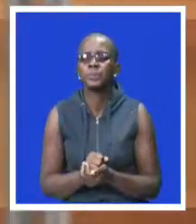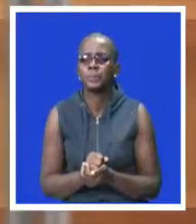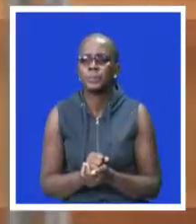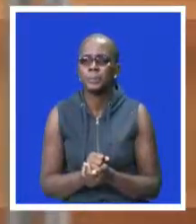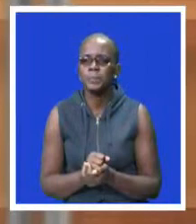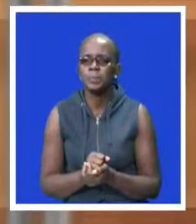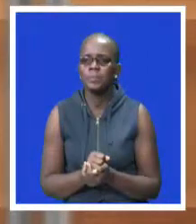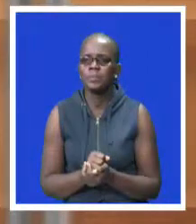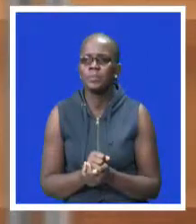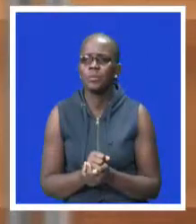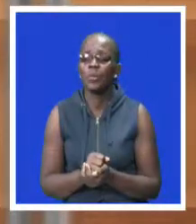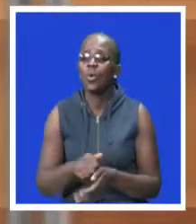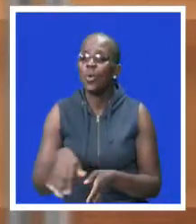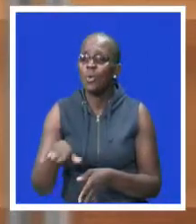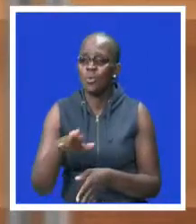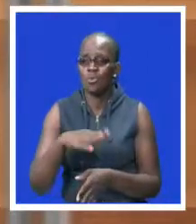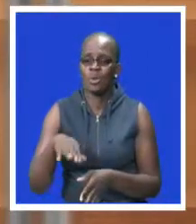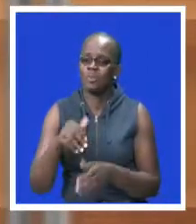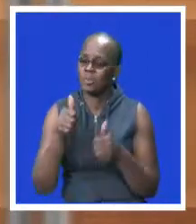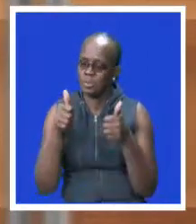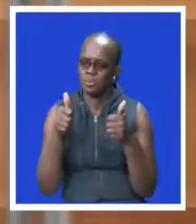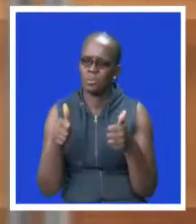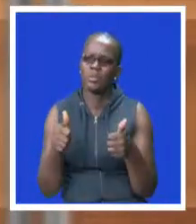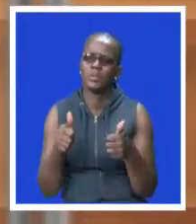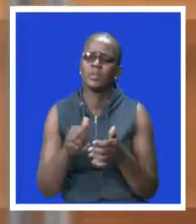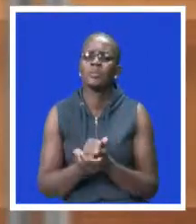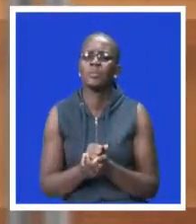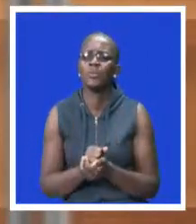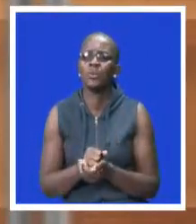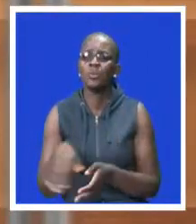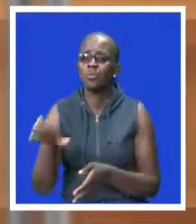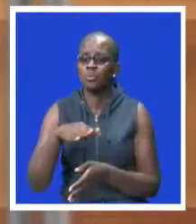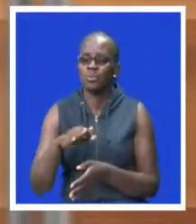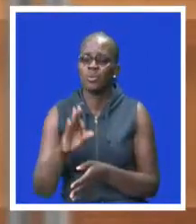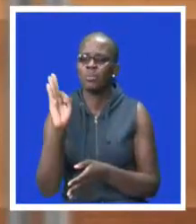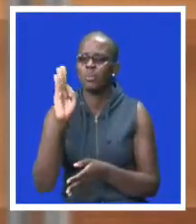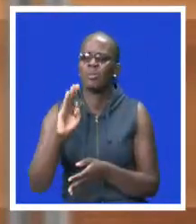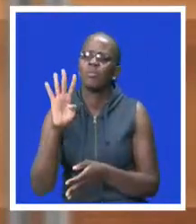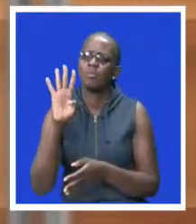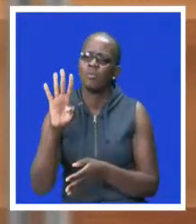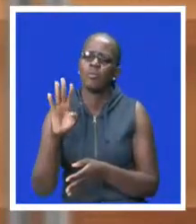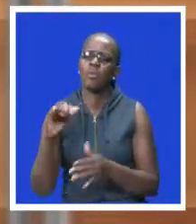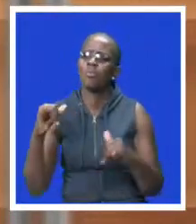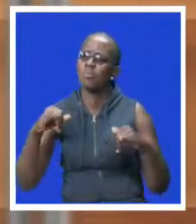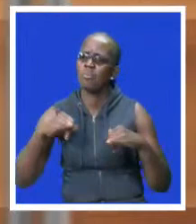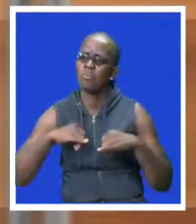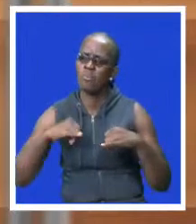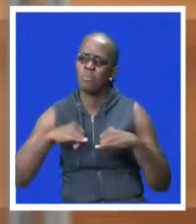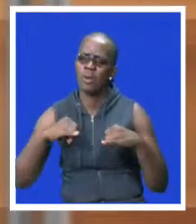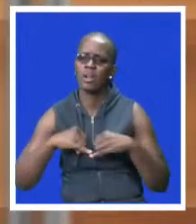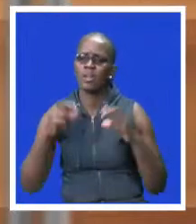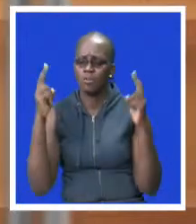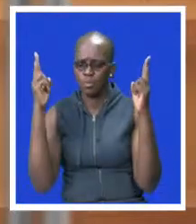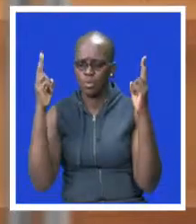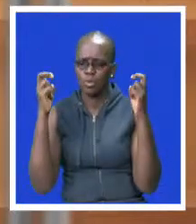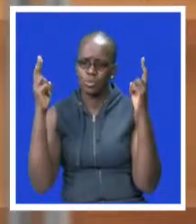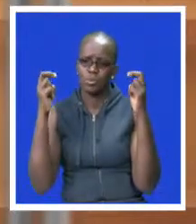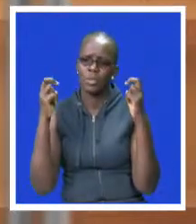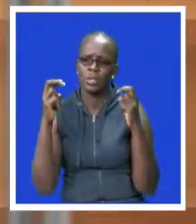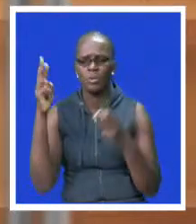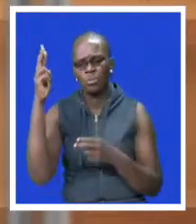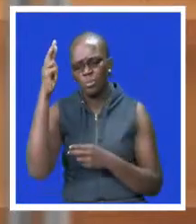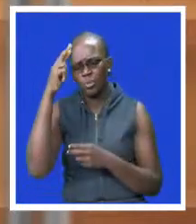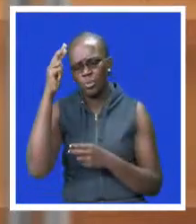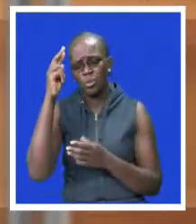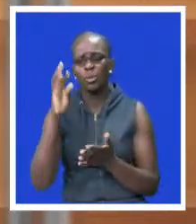Yeah. It sums up everything that we'll be doing actually. Okay, Form 4s, I hope you are ready for your lesson. And a reminder, Form 4s, that we are live right now on